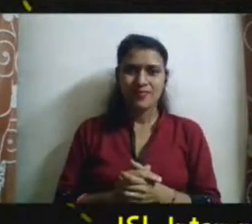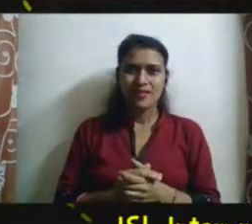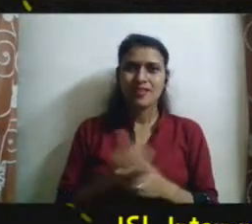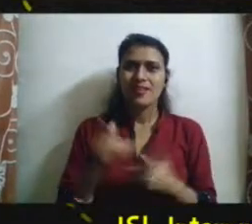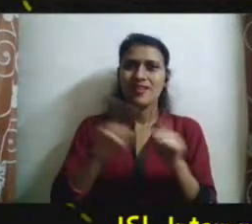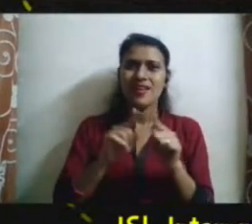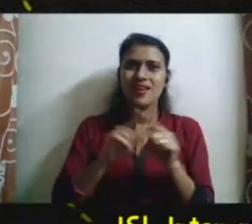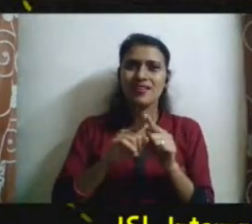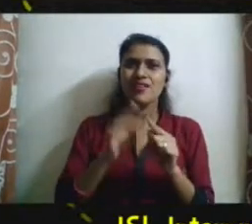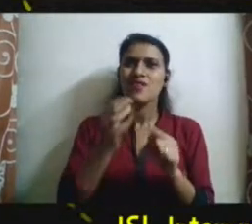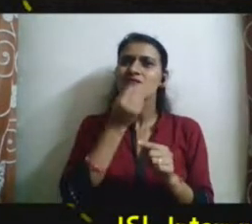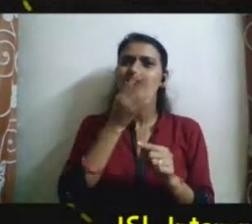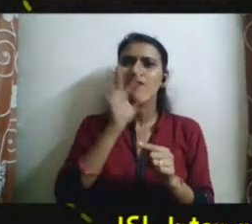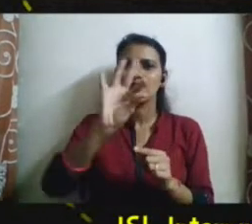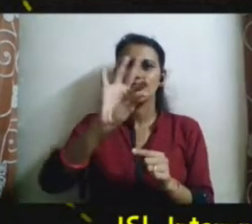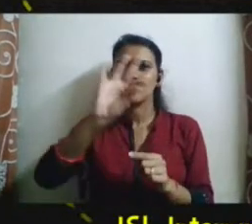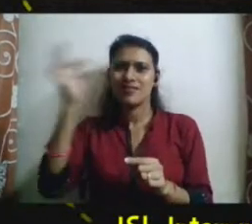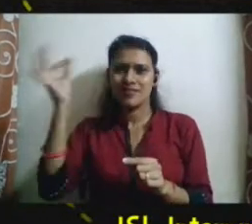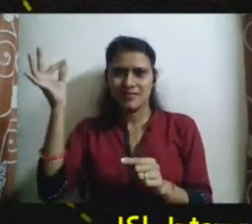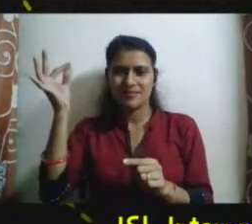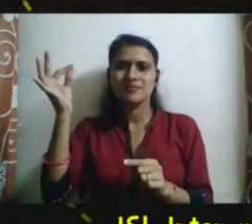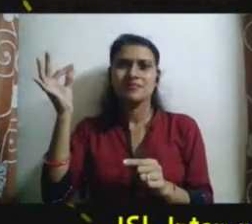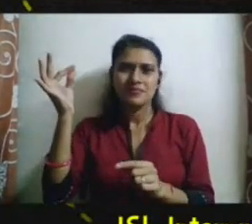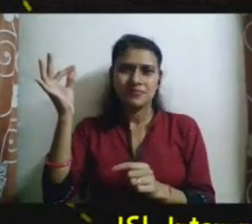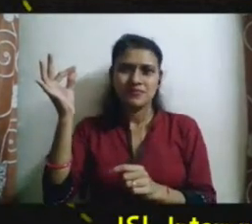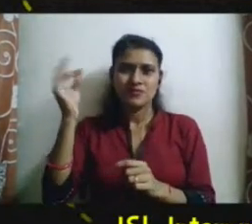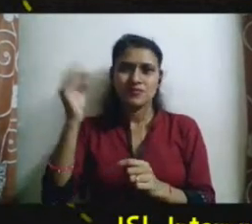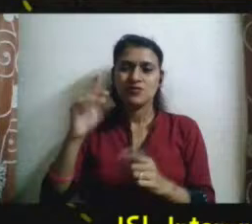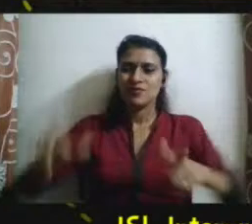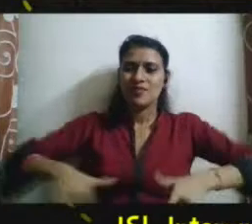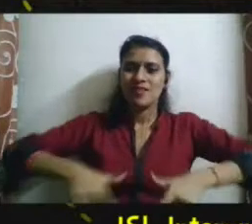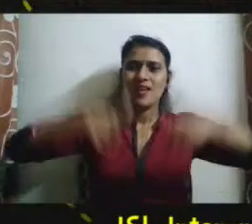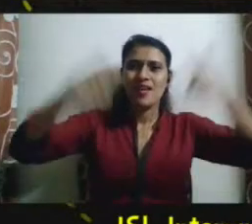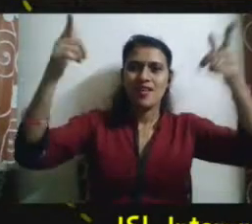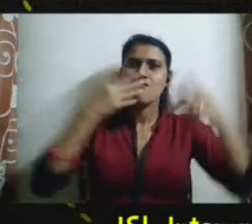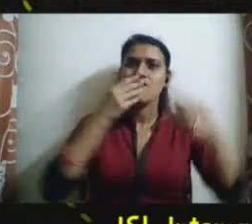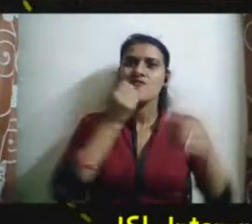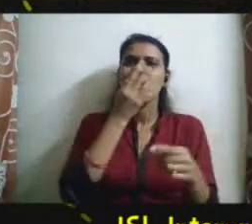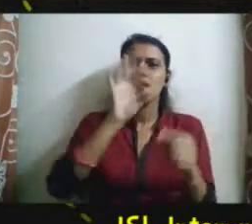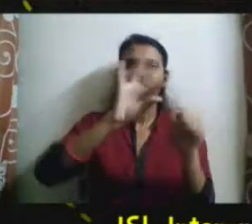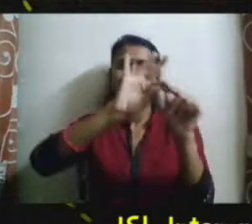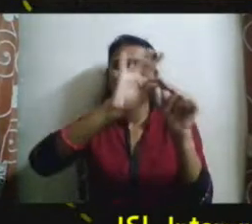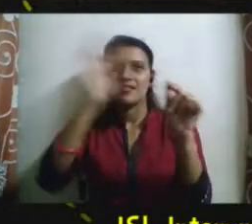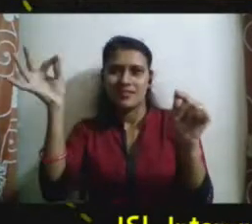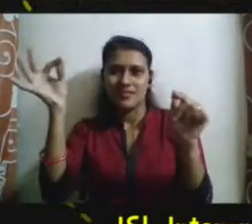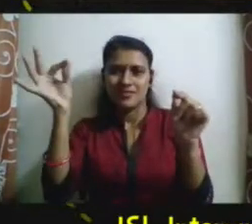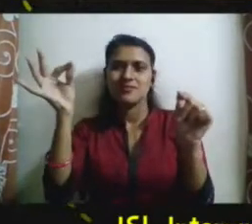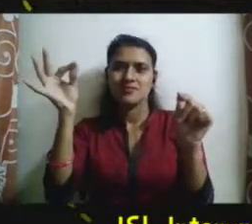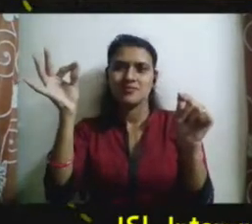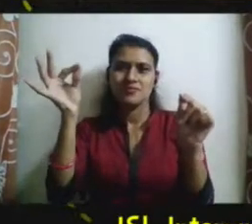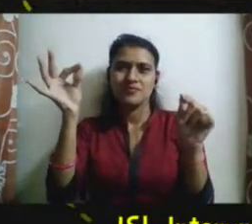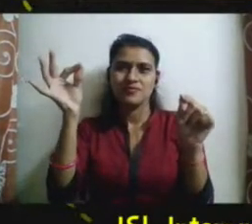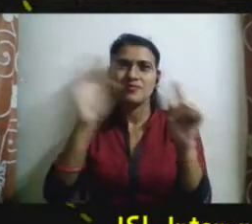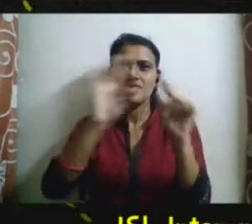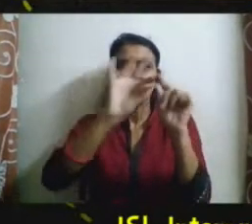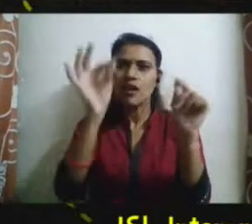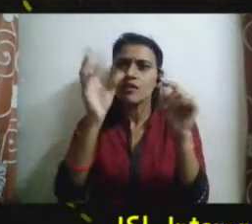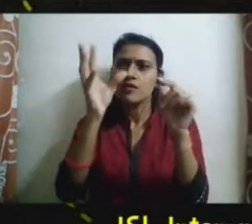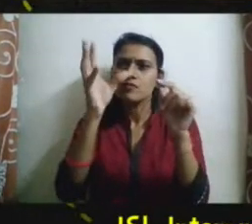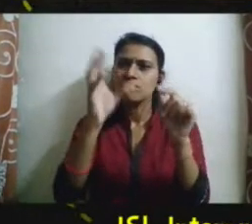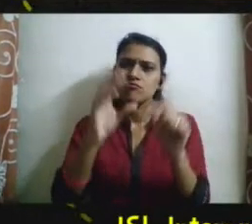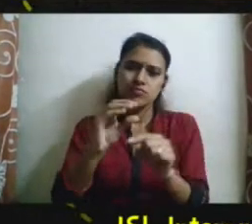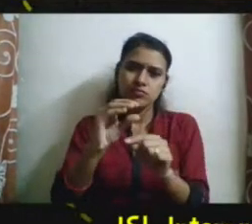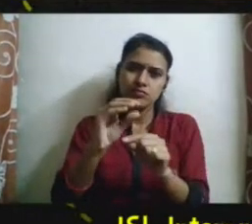juhi from the tree, from the plant, in that moment itself it